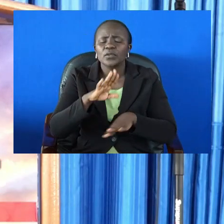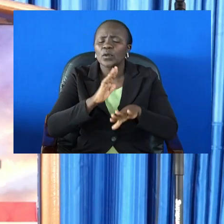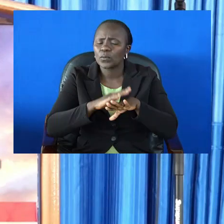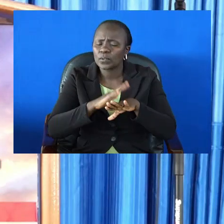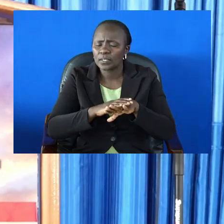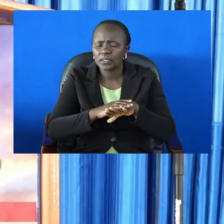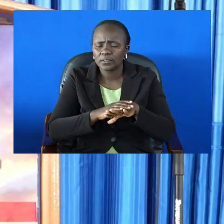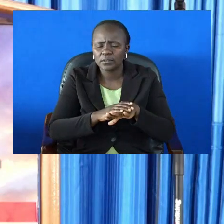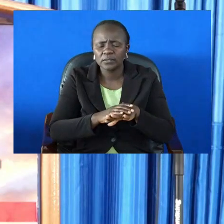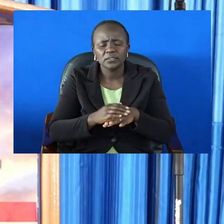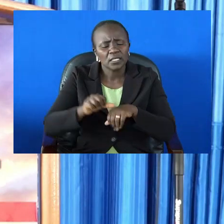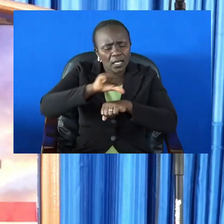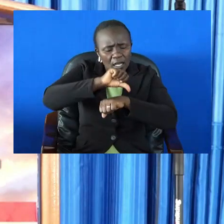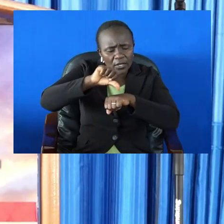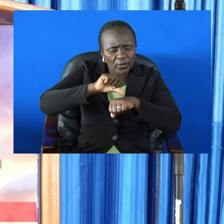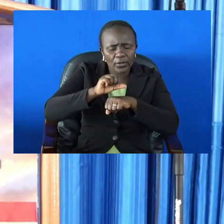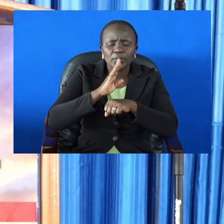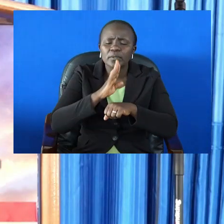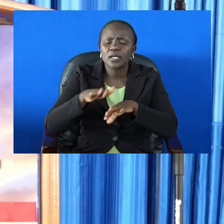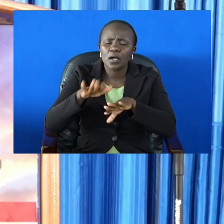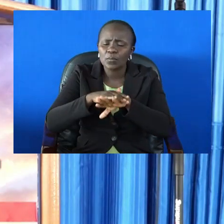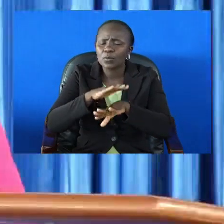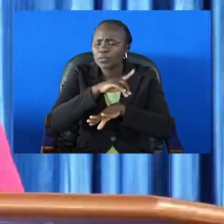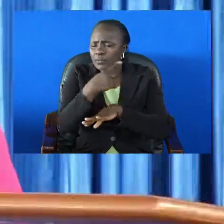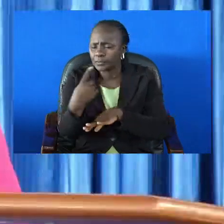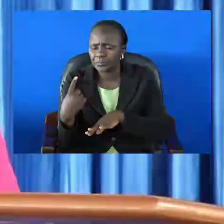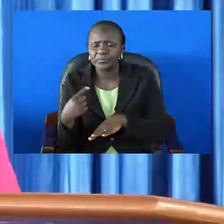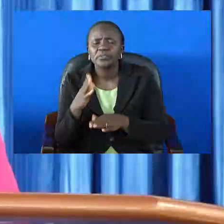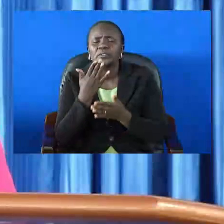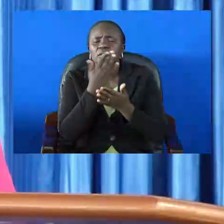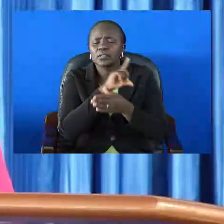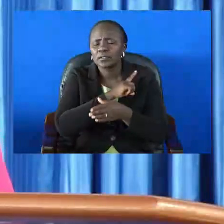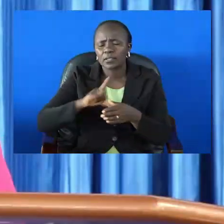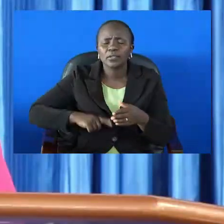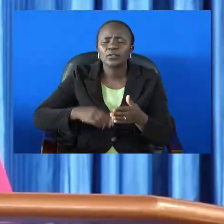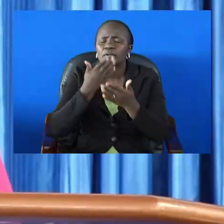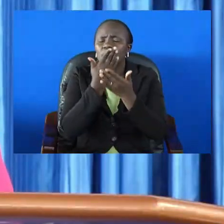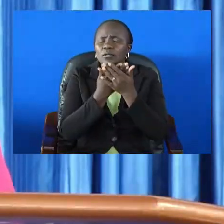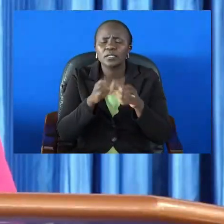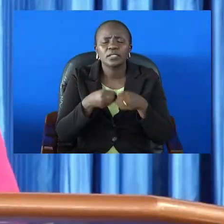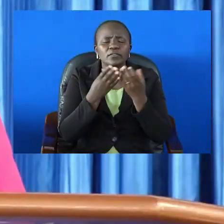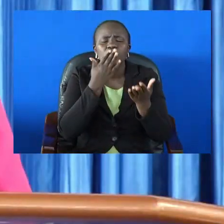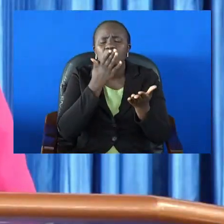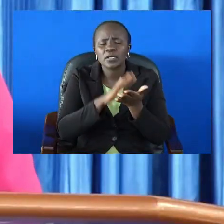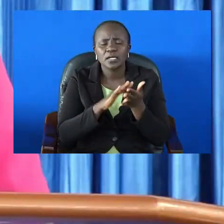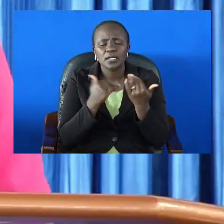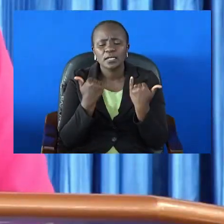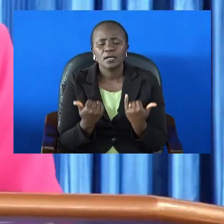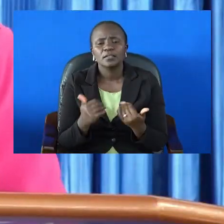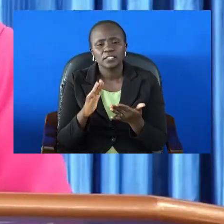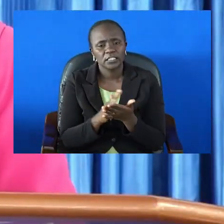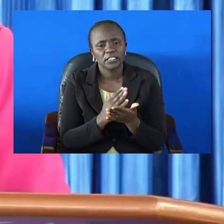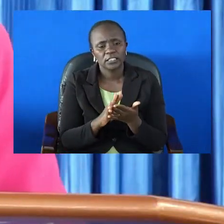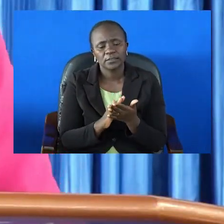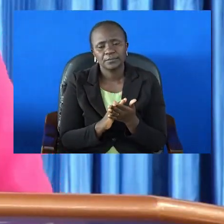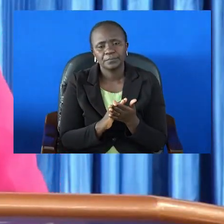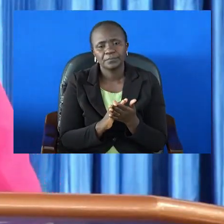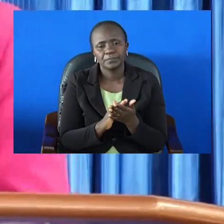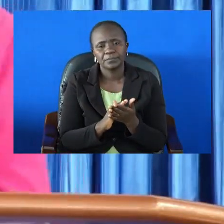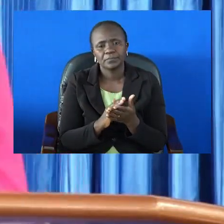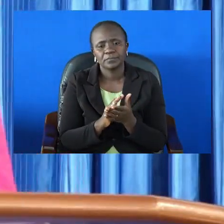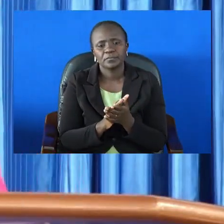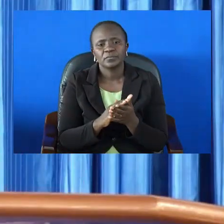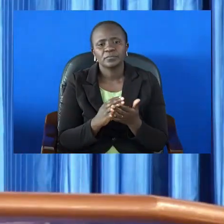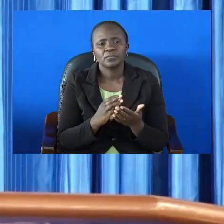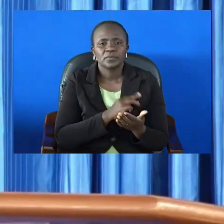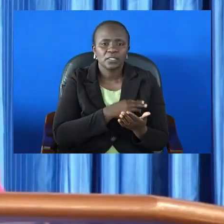favor and your anointing will be upon them. Lord, I thank you and I give you praise. Now, let's share in the grace.